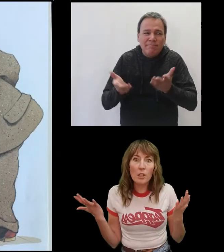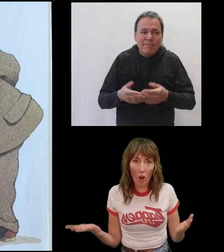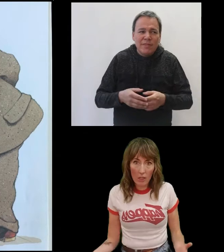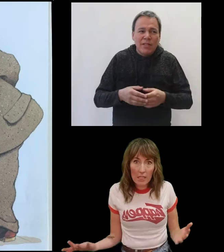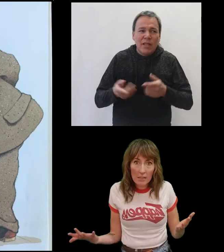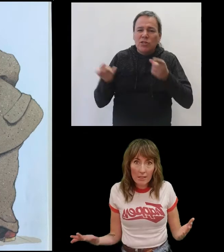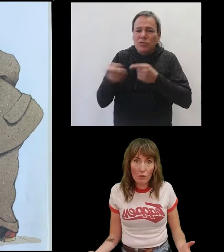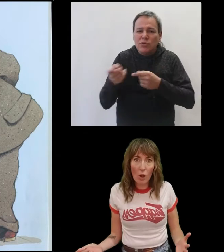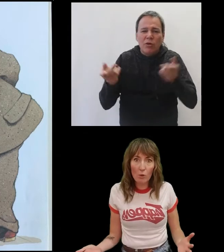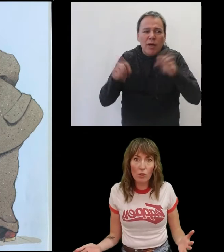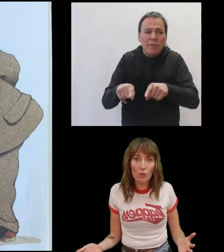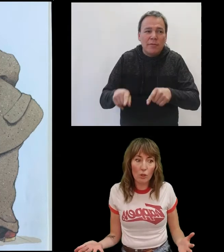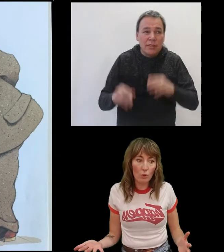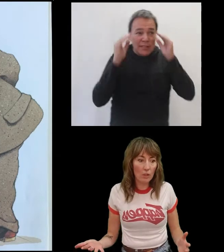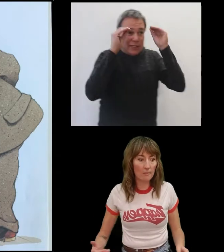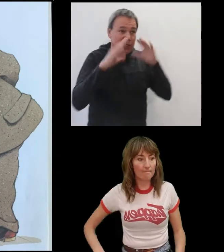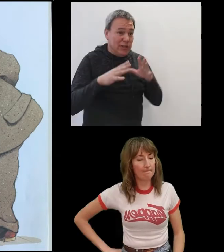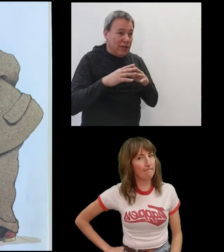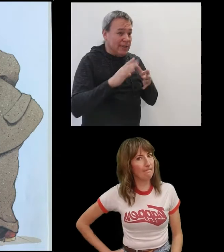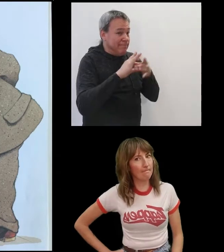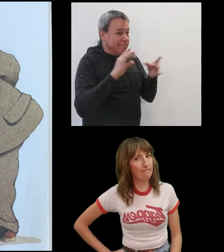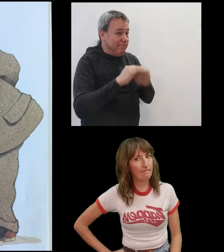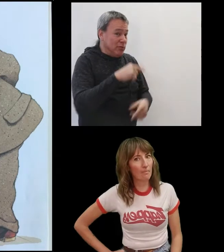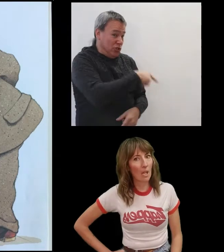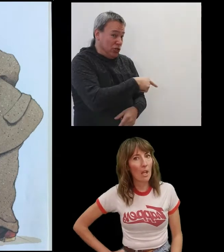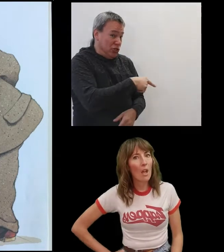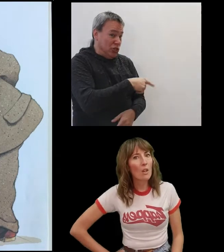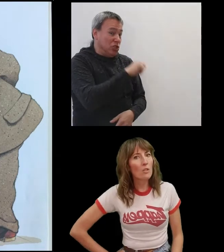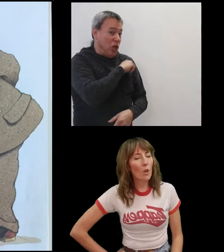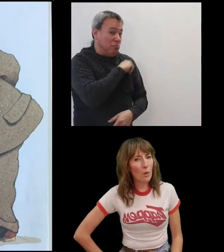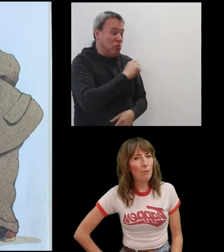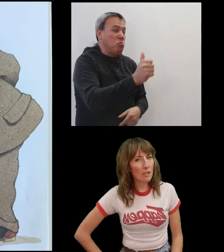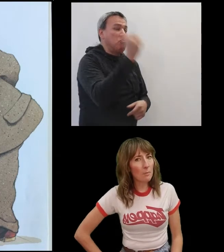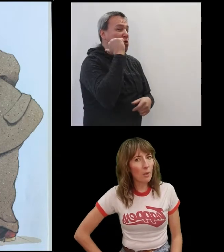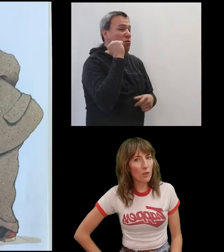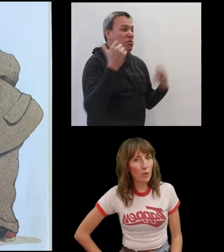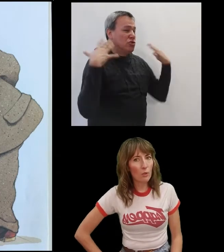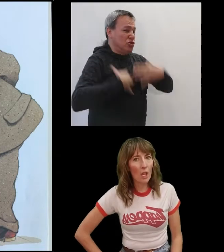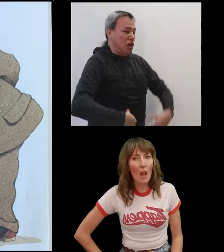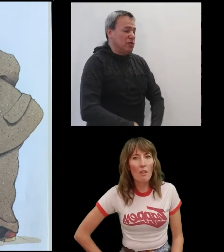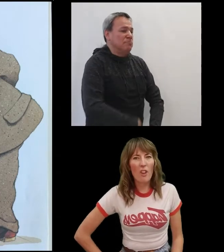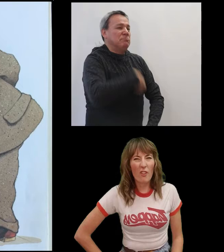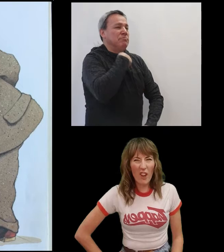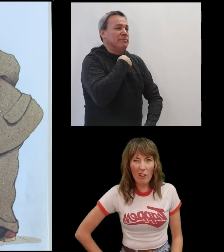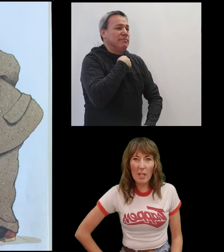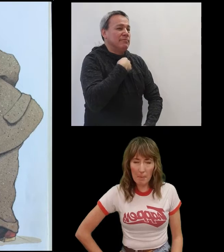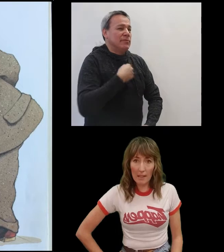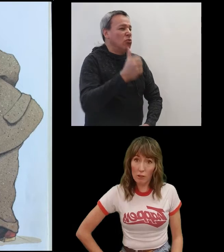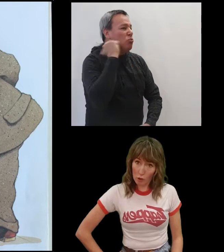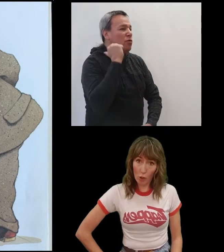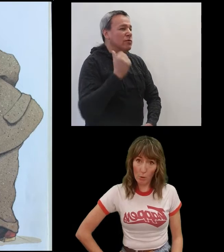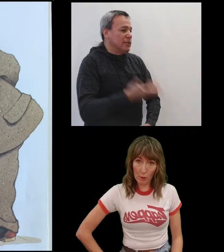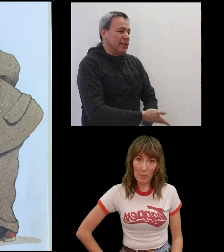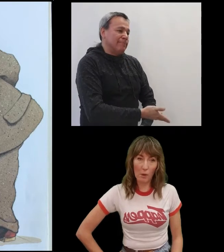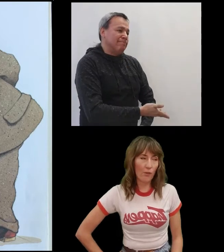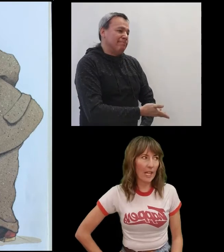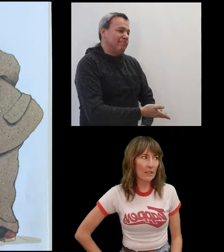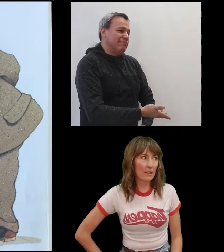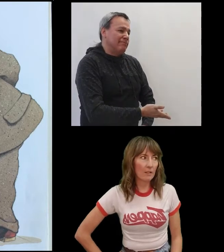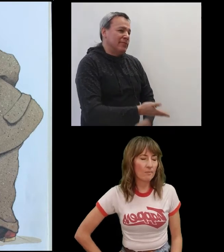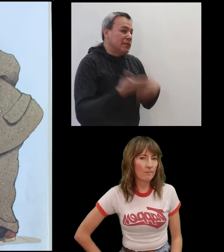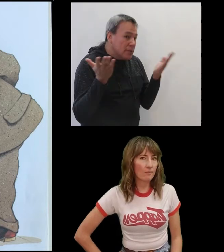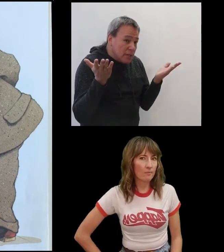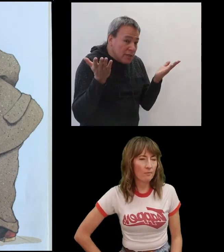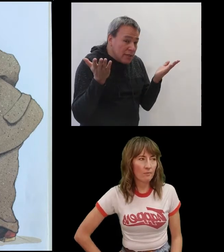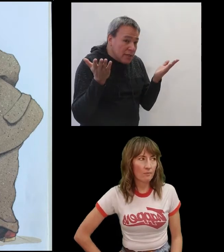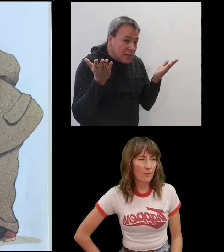won't put on his snowsuit." So the principal used their very best stern principal